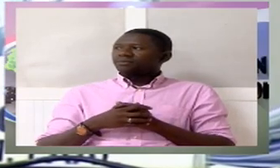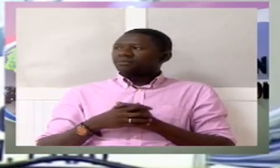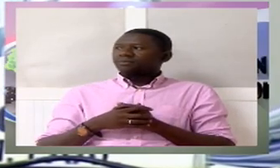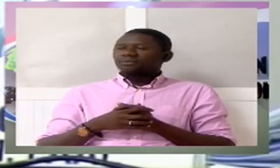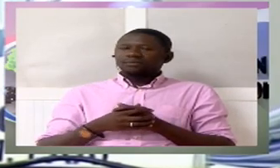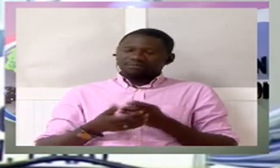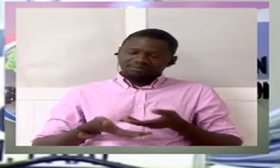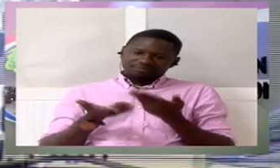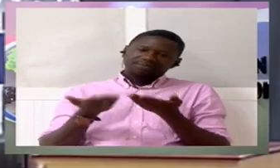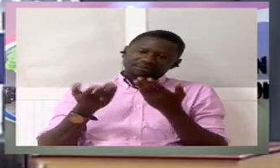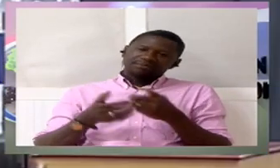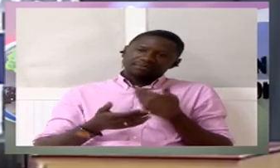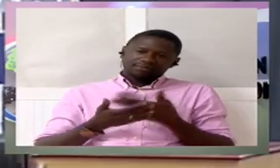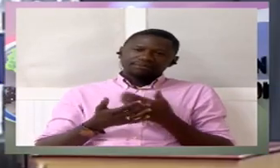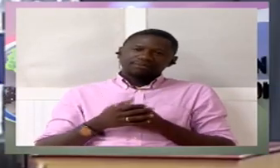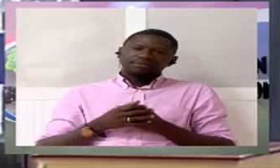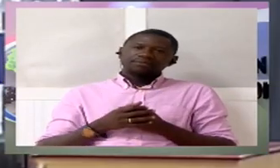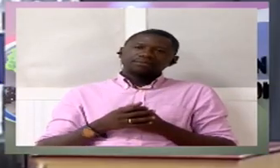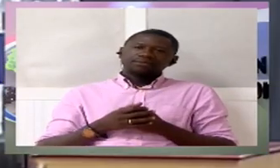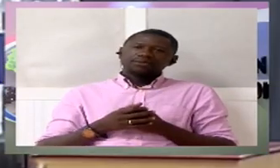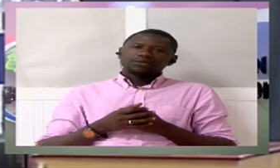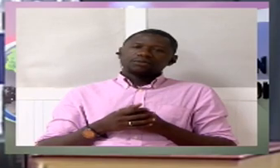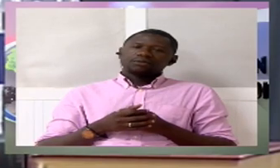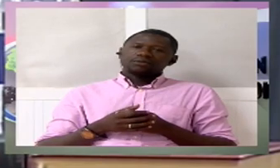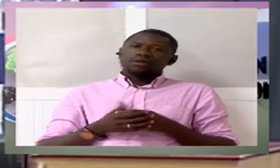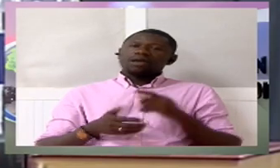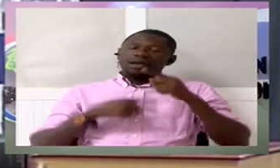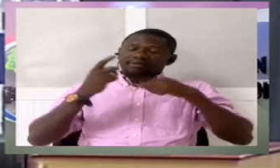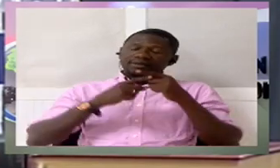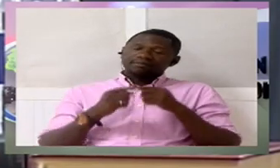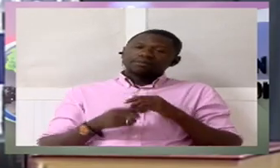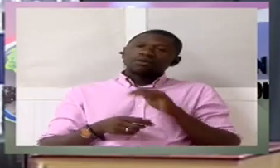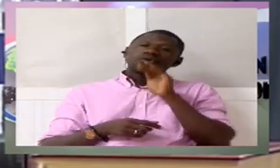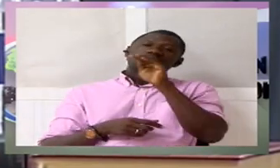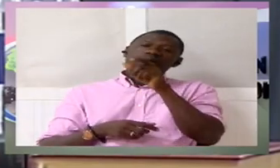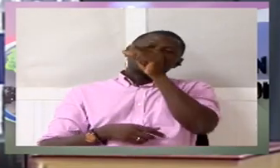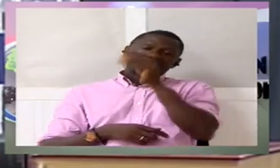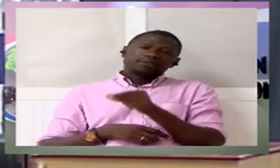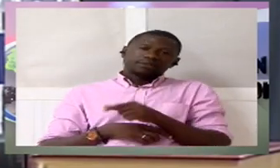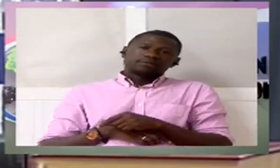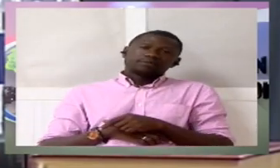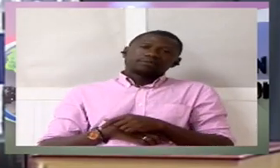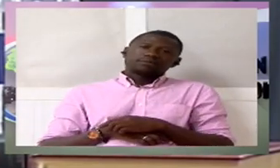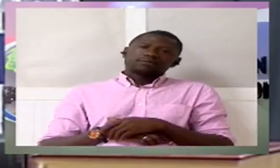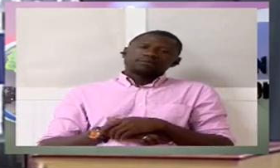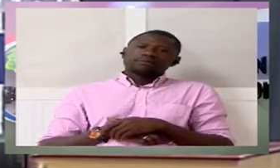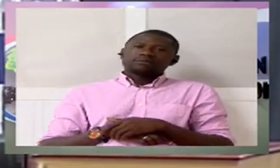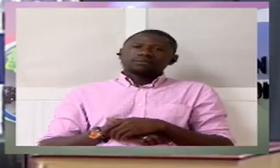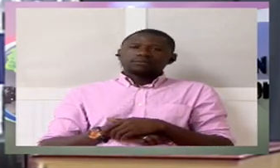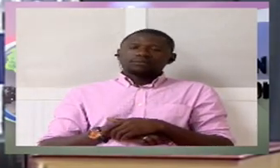Proceed, please. So after I contacted that person, And